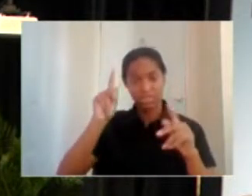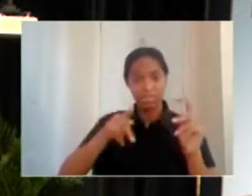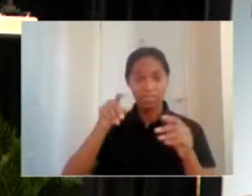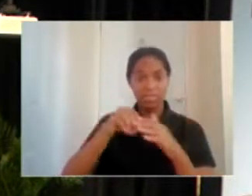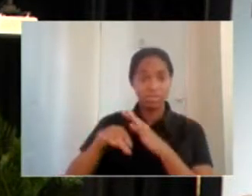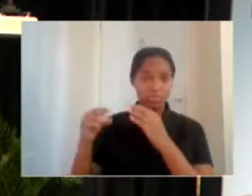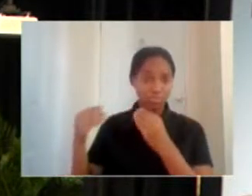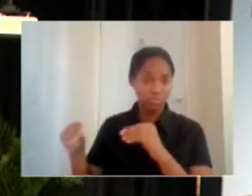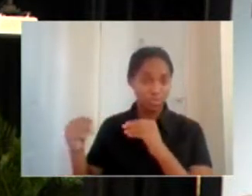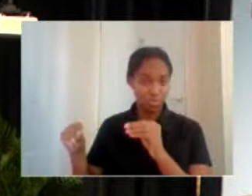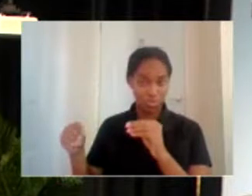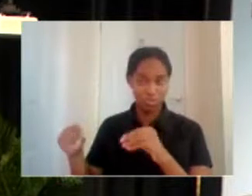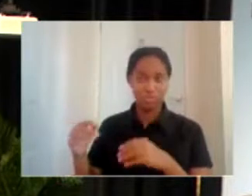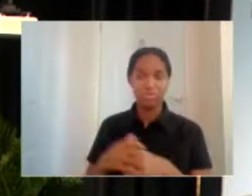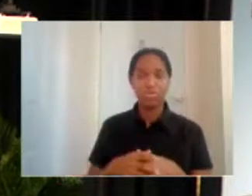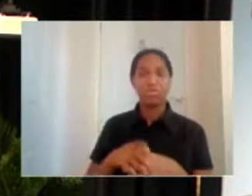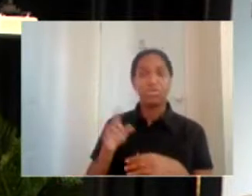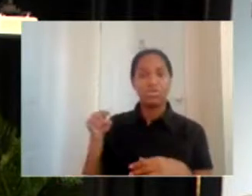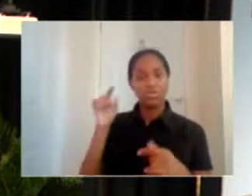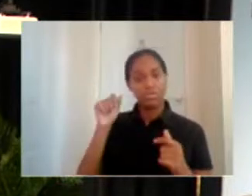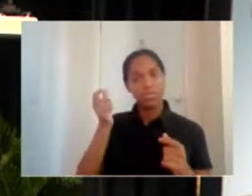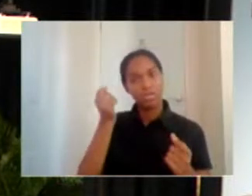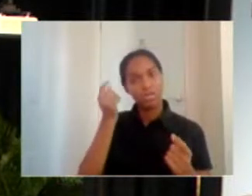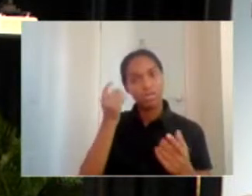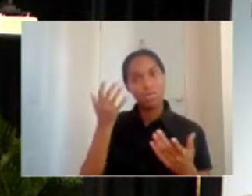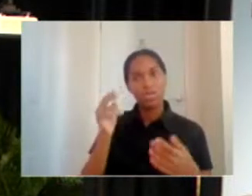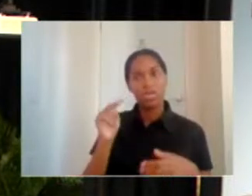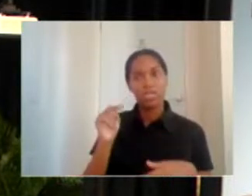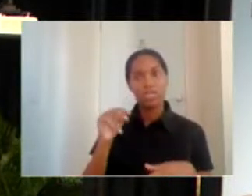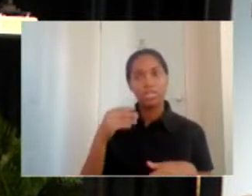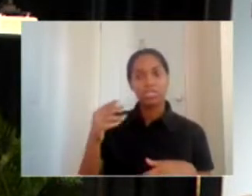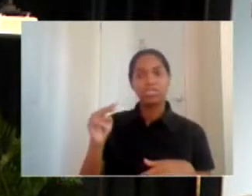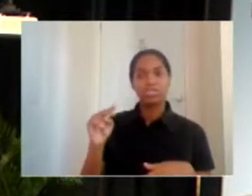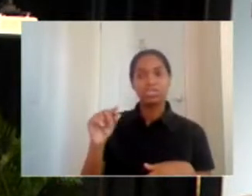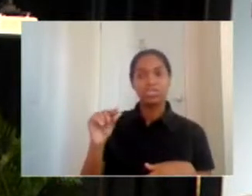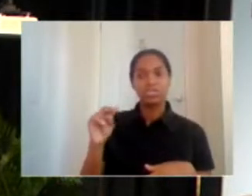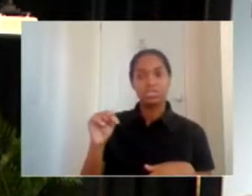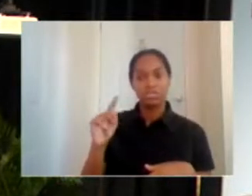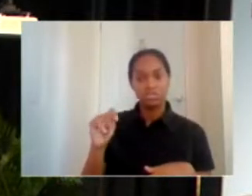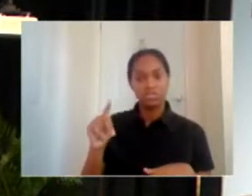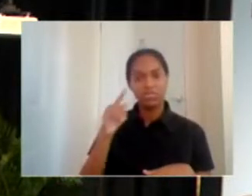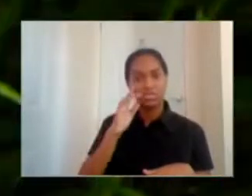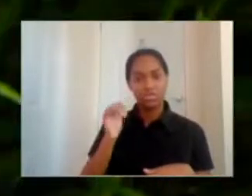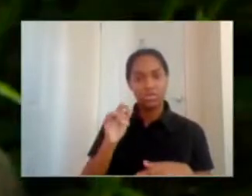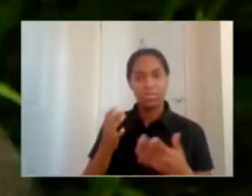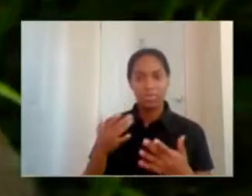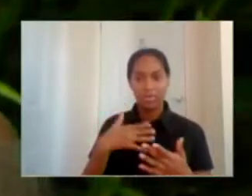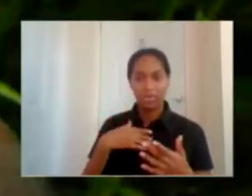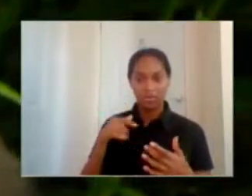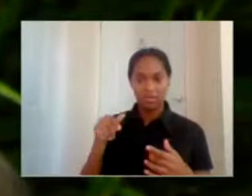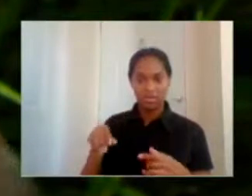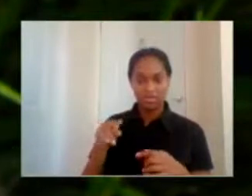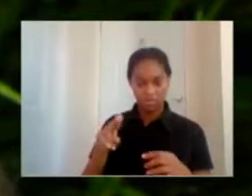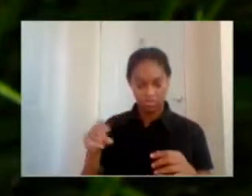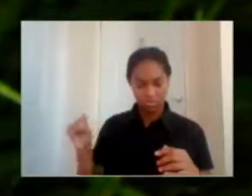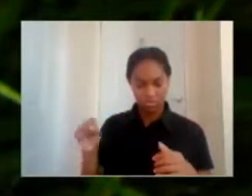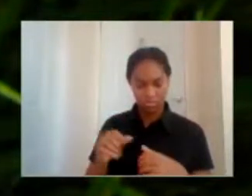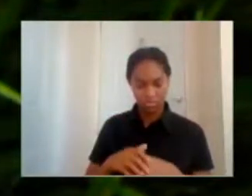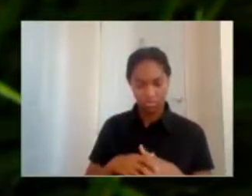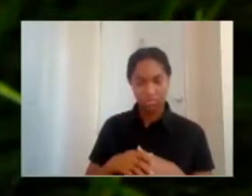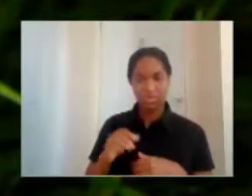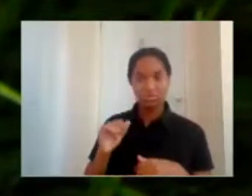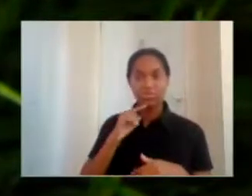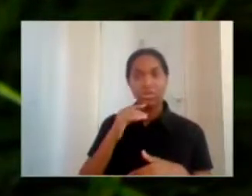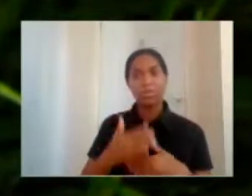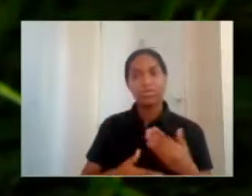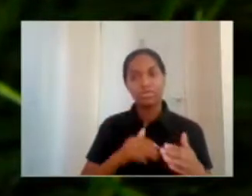stores to understand what next-gen TV. We still have a problem with that even in the US. So it's not a problem. I mean, it's a process that's